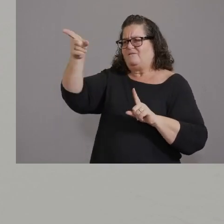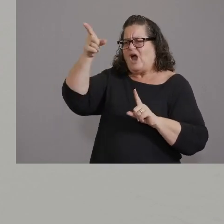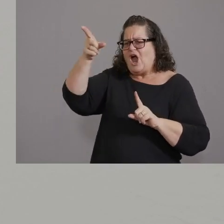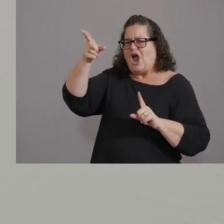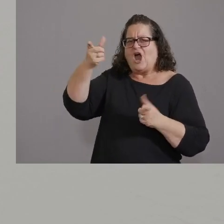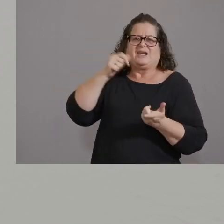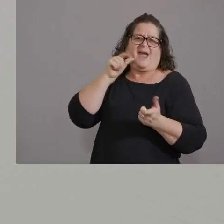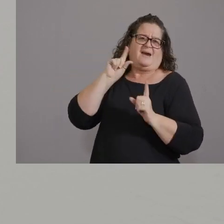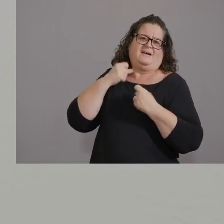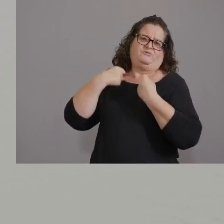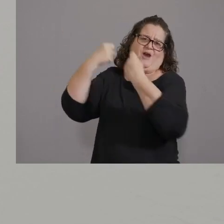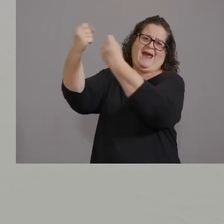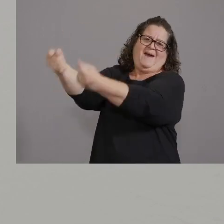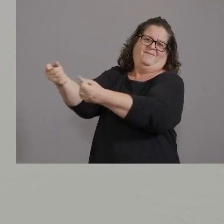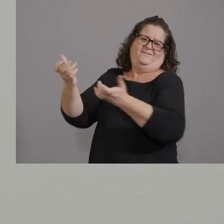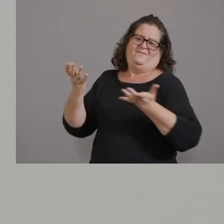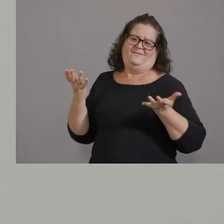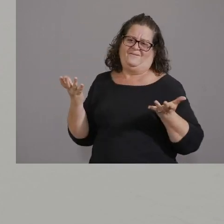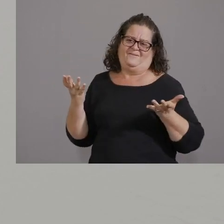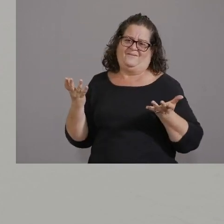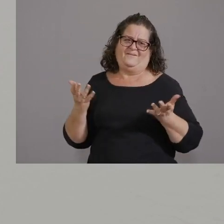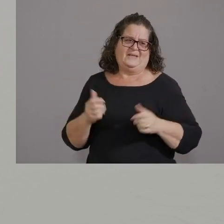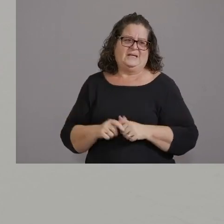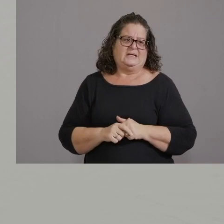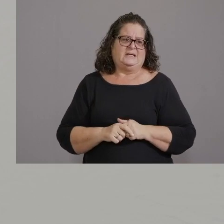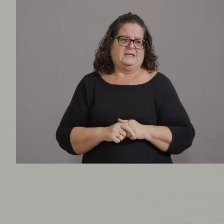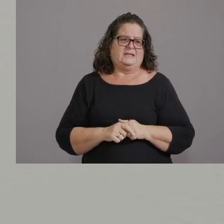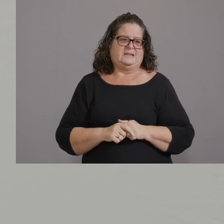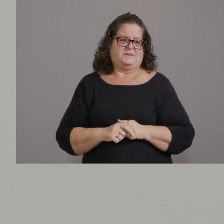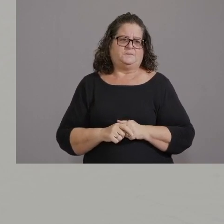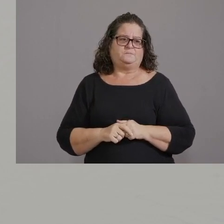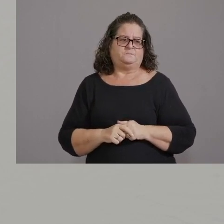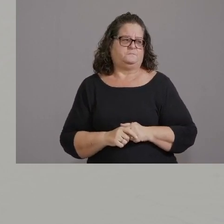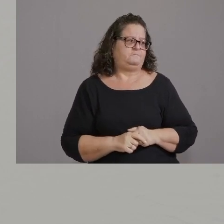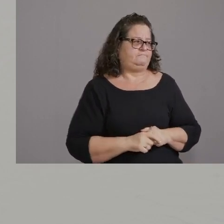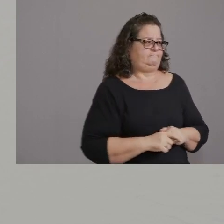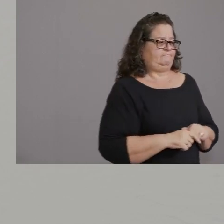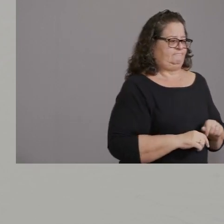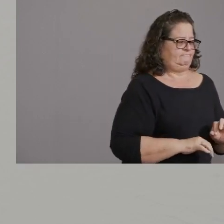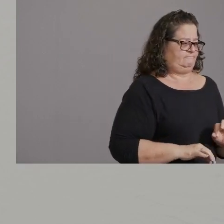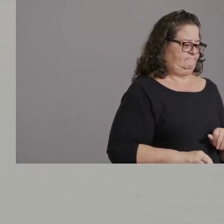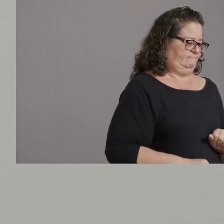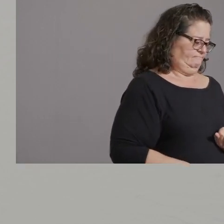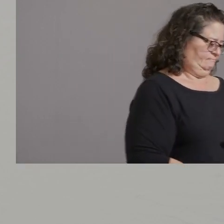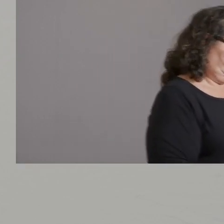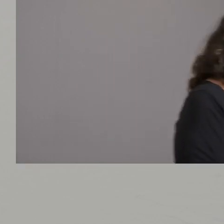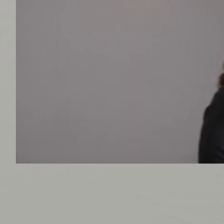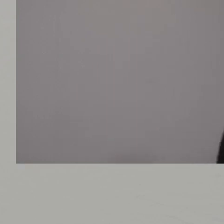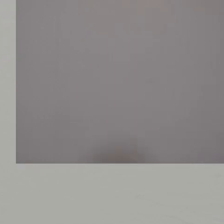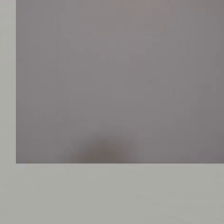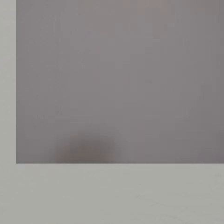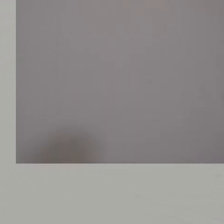Next up is Haley. Hi. Hi there, Dr. Christ.